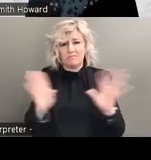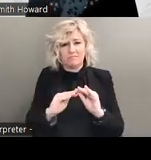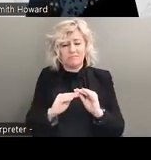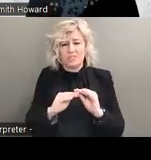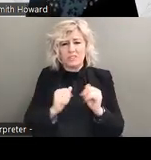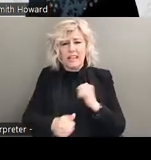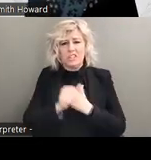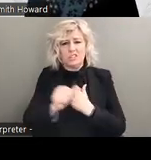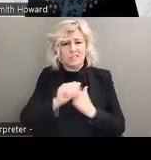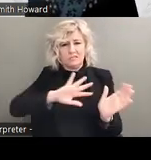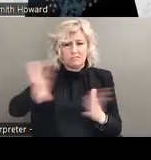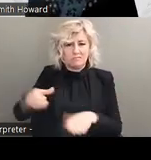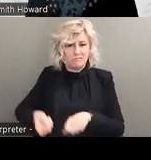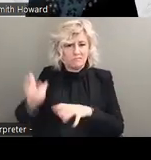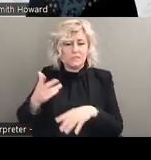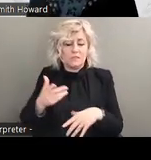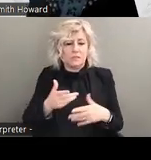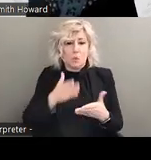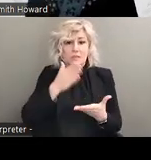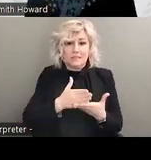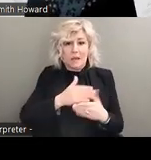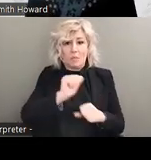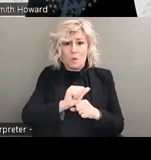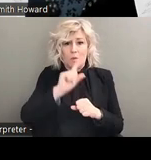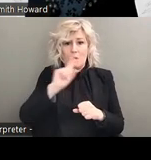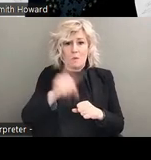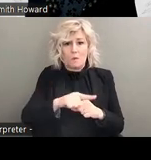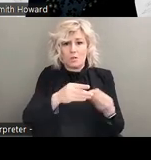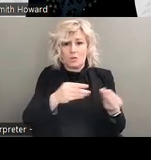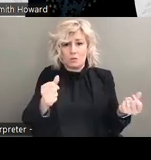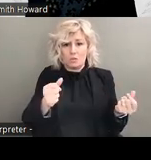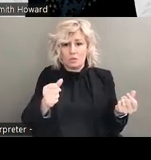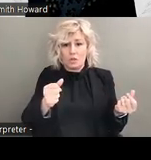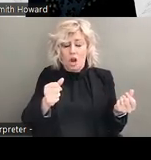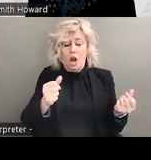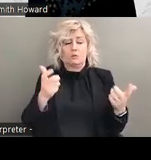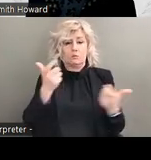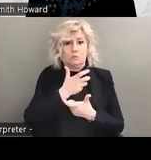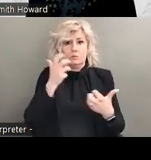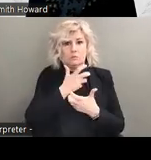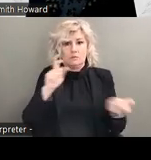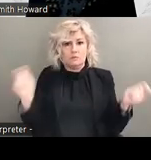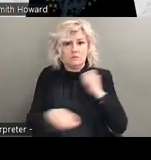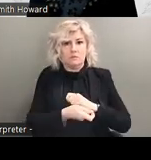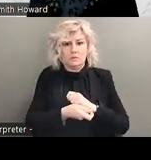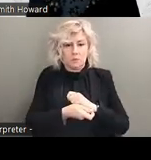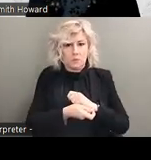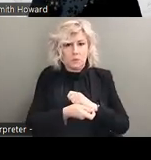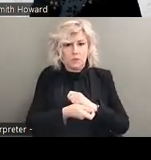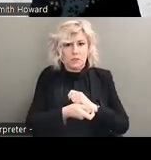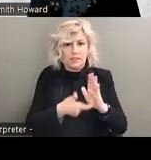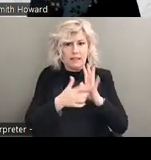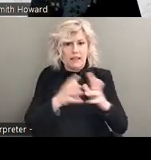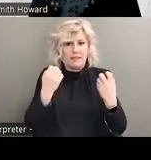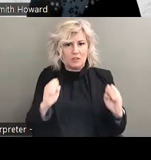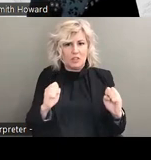of stop work order solutions are dramatic and take a lot of energy. So you try